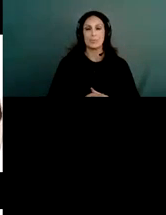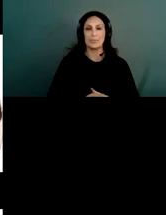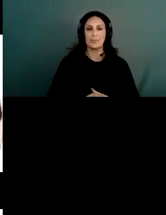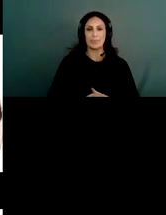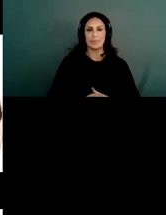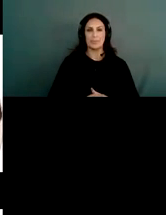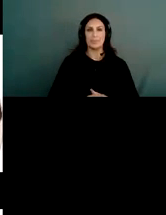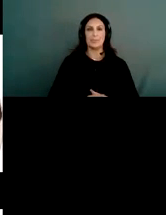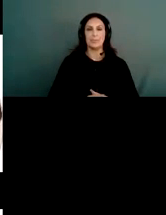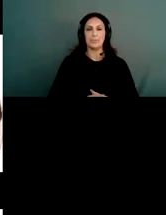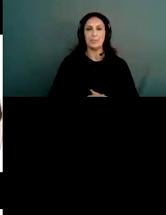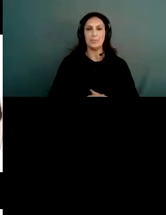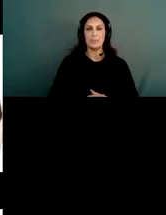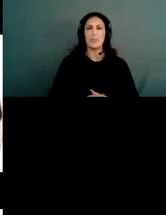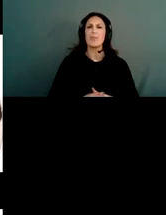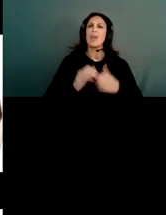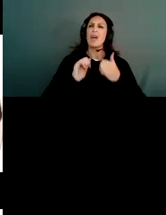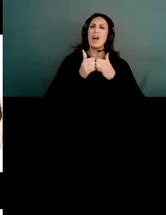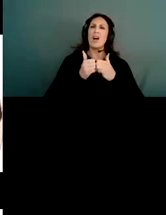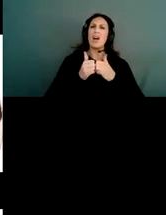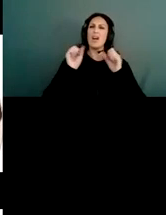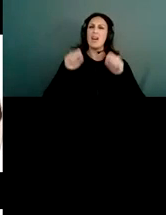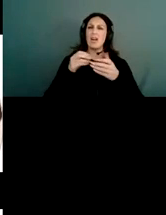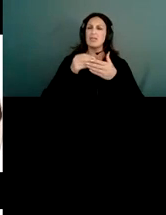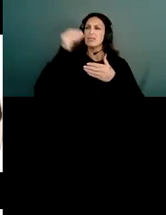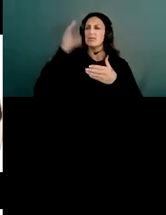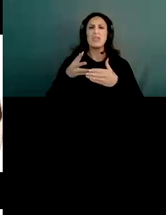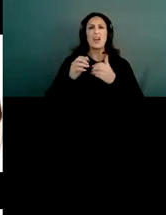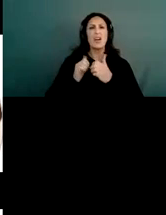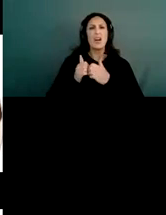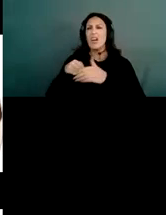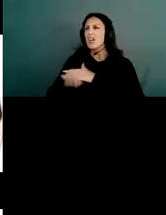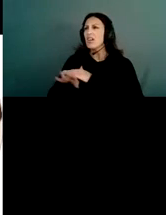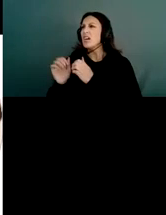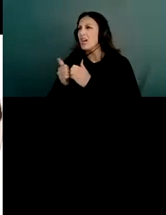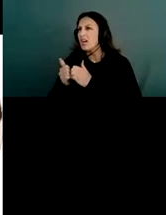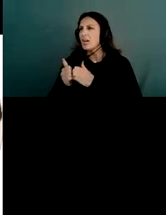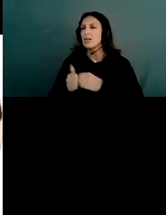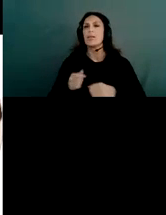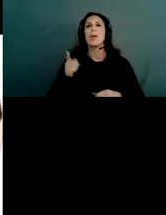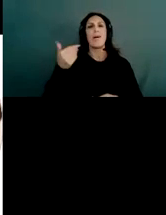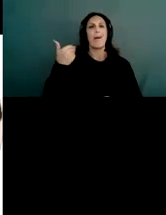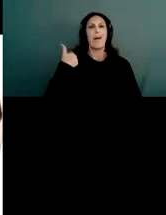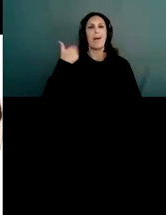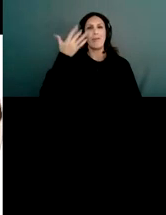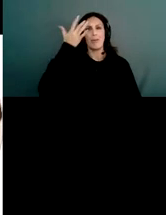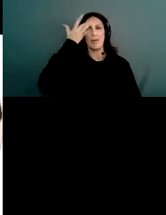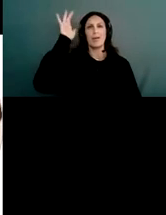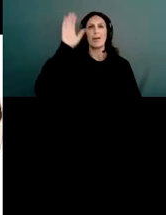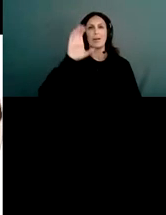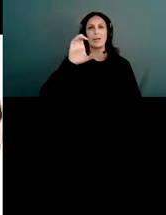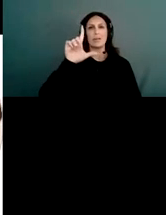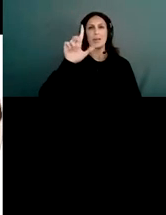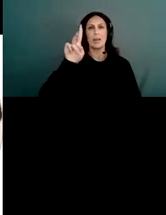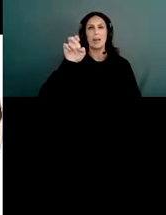How can students access these supplemental apps? They simply need to go into their Clever account, and if they are a